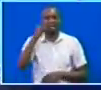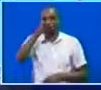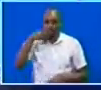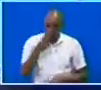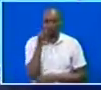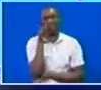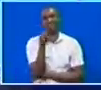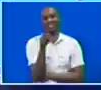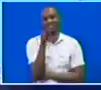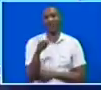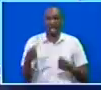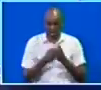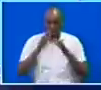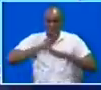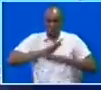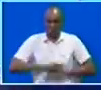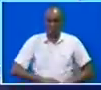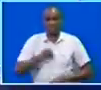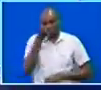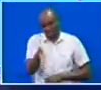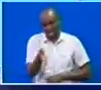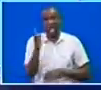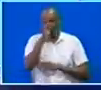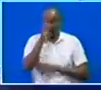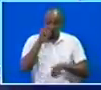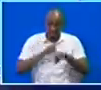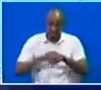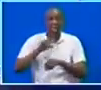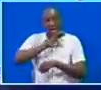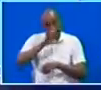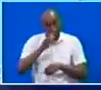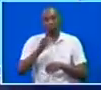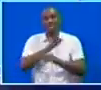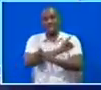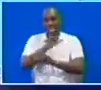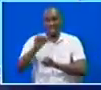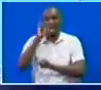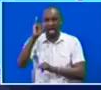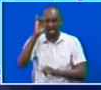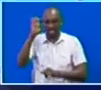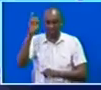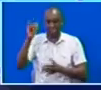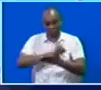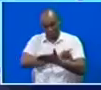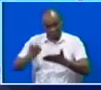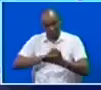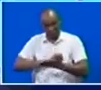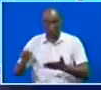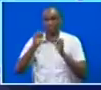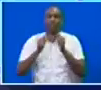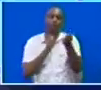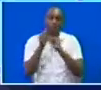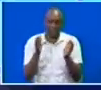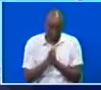Hassan Joho finally came to rest today afternoon after the county chief was cleared by the Independent Electoral and Boundaries Commission to